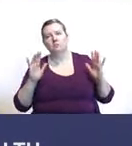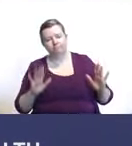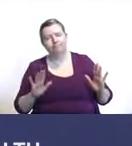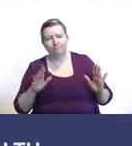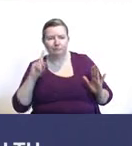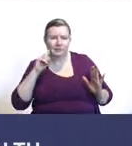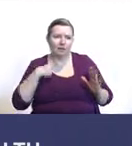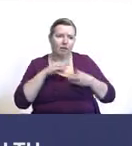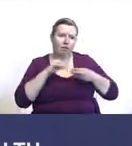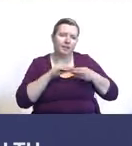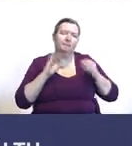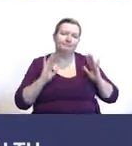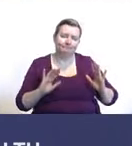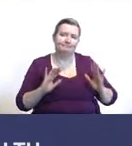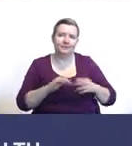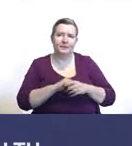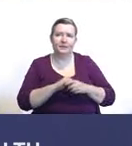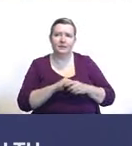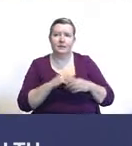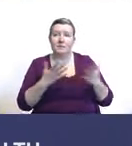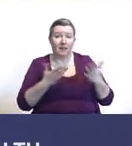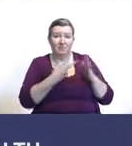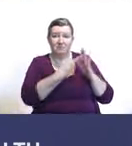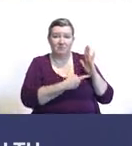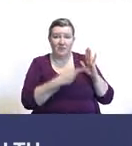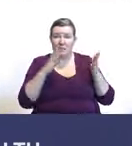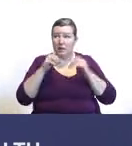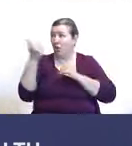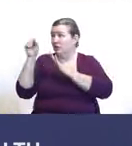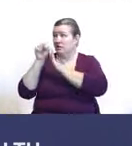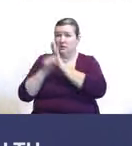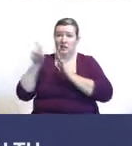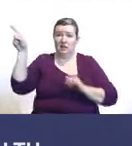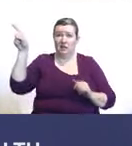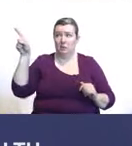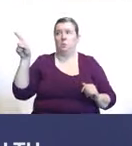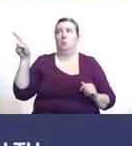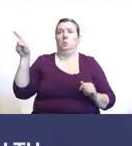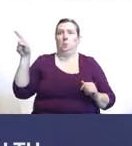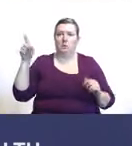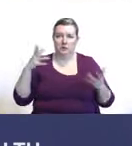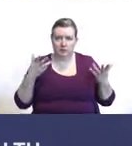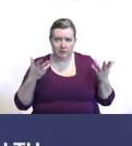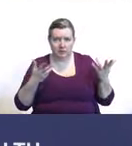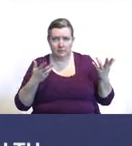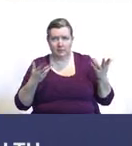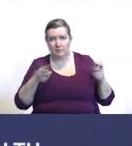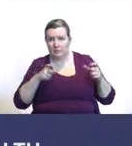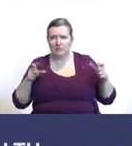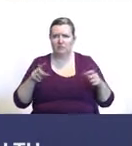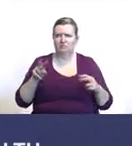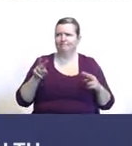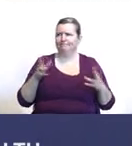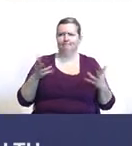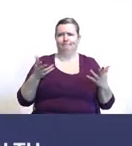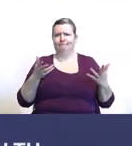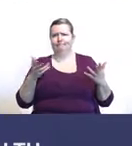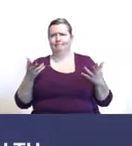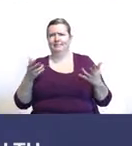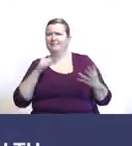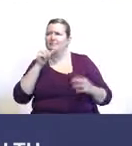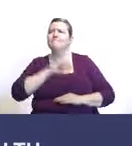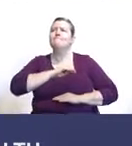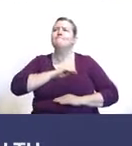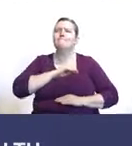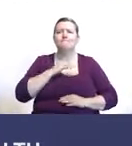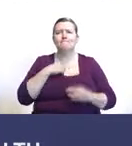We'll put our record up against any state over the past 2 years. I know people hear that and say, but it is true, and there's data to back that up.